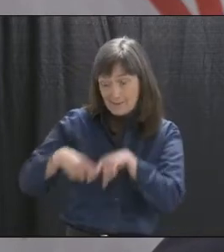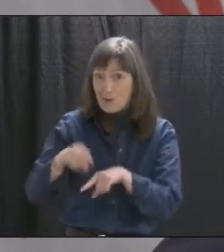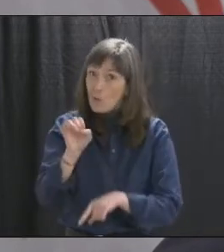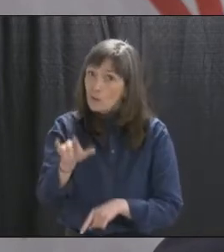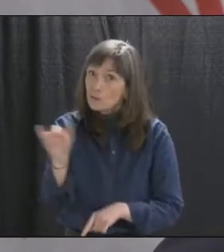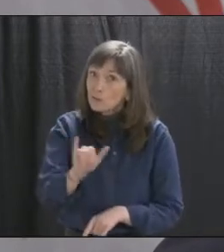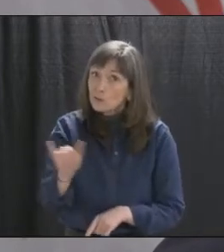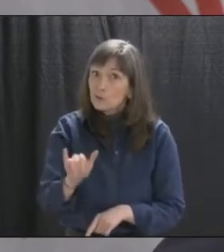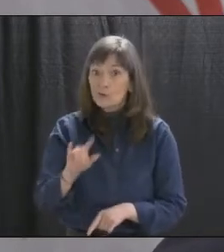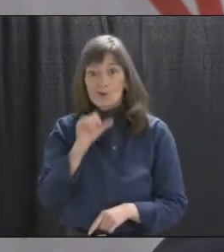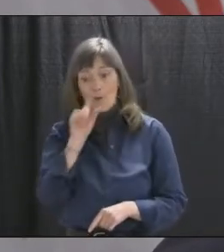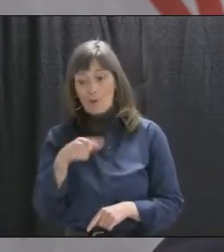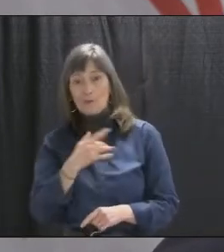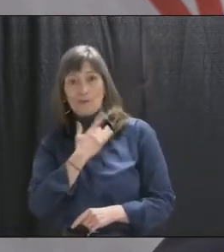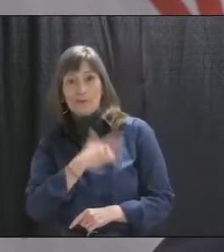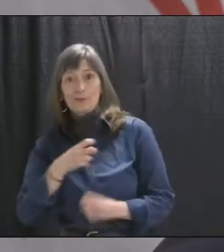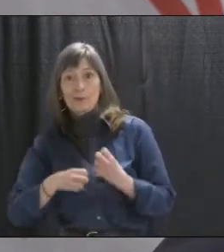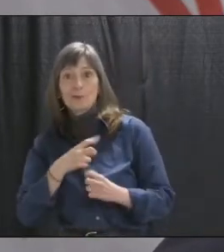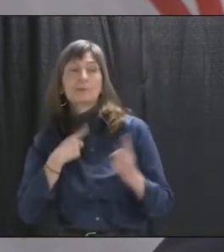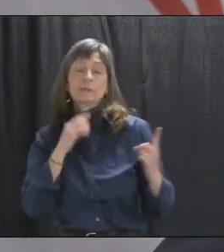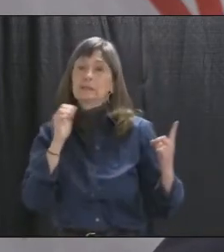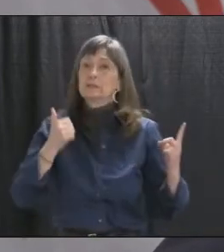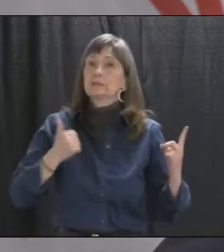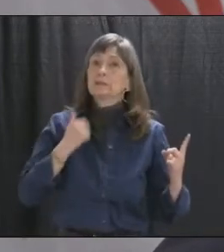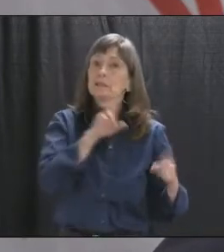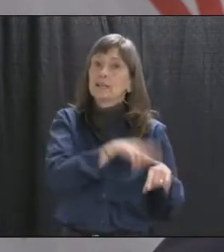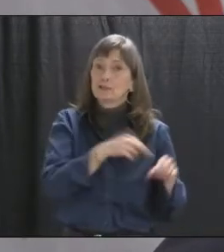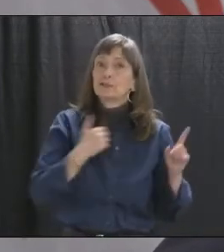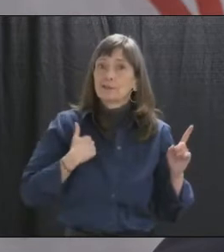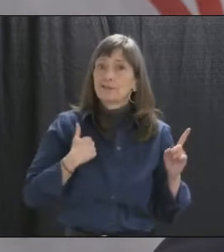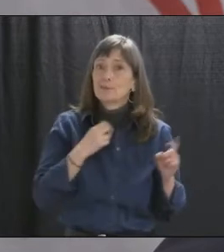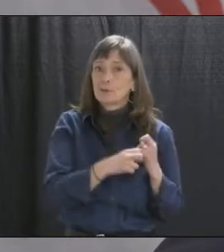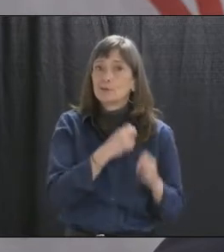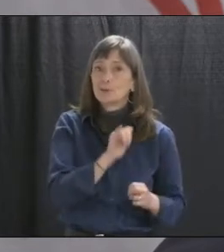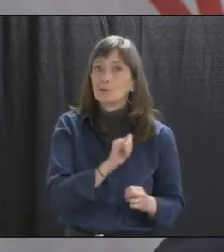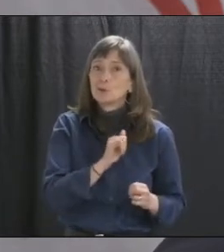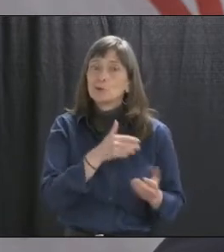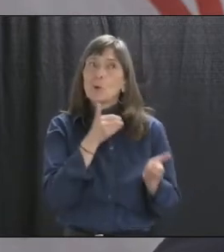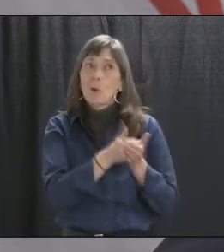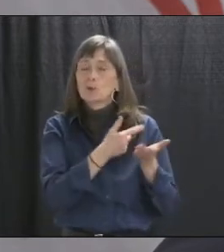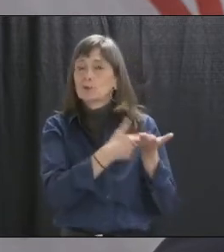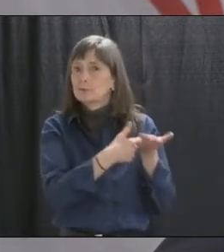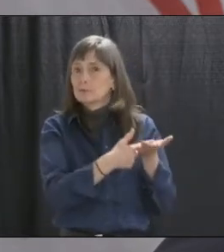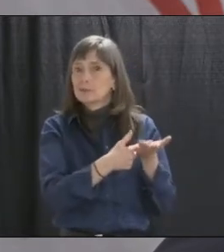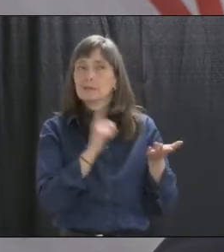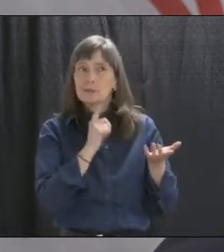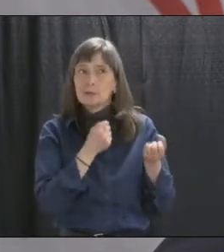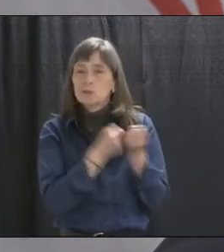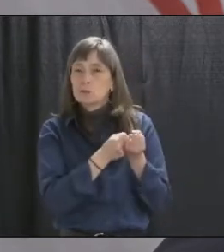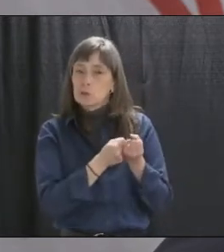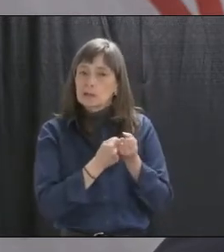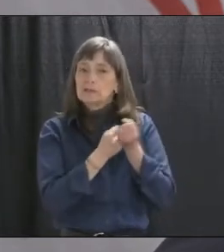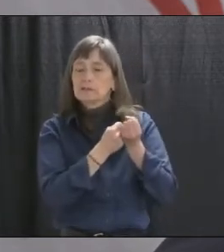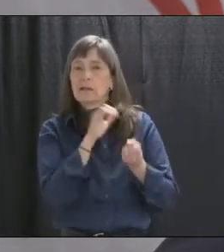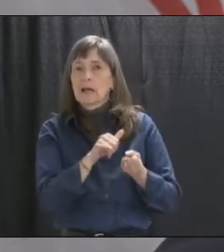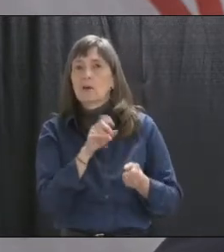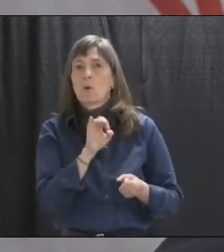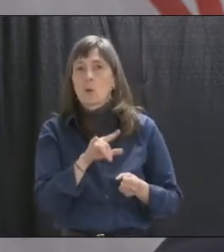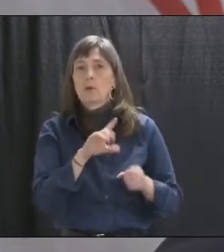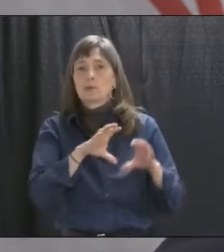it's a national problem, and we'll be working closely with the federal government, you know, for support for that